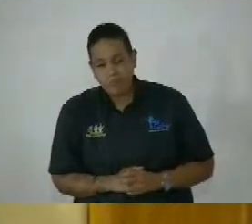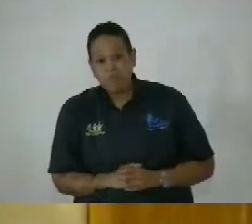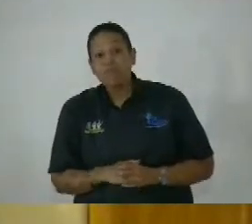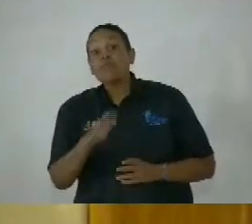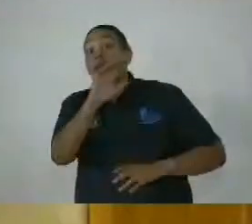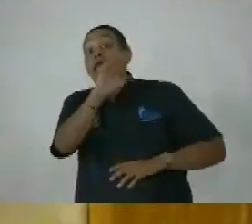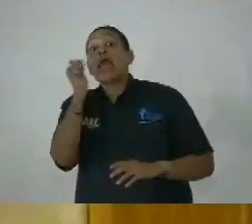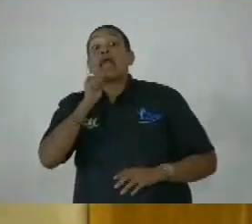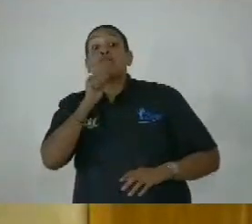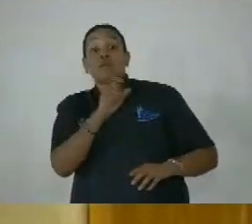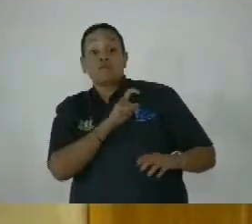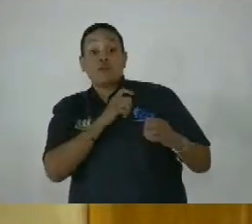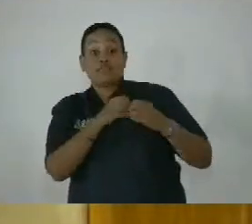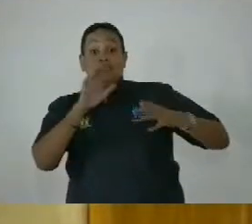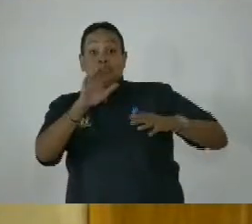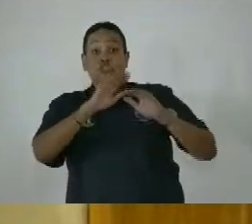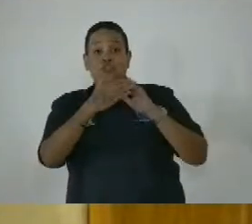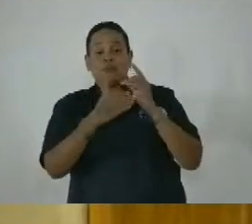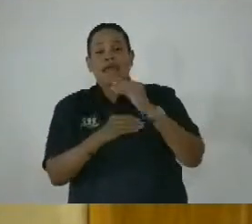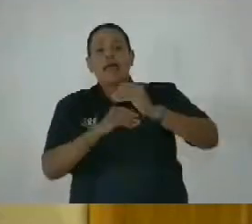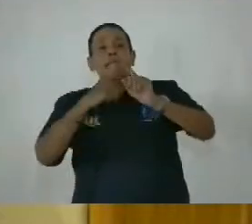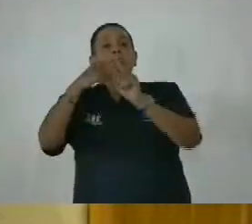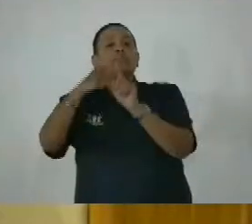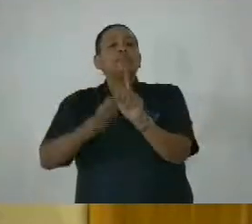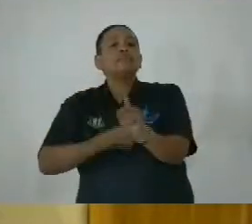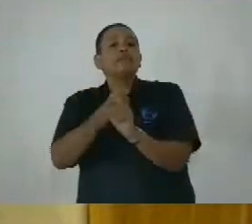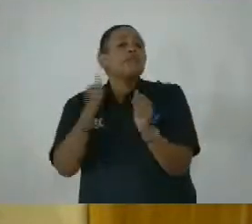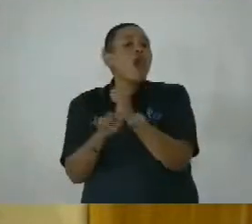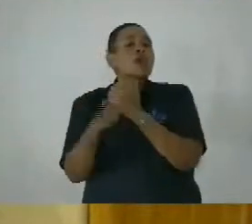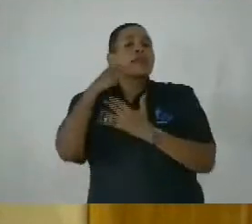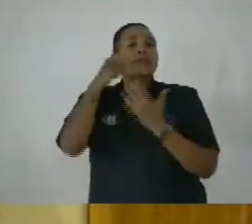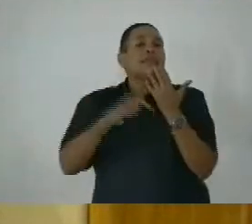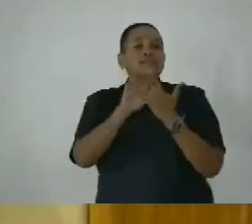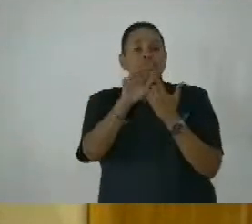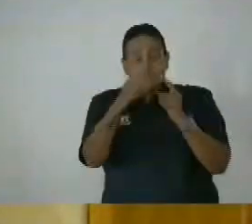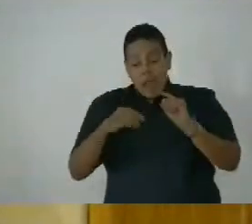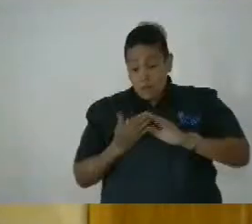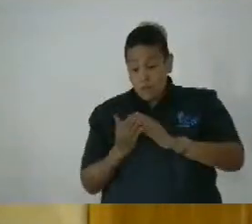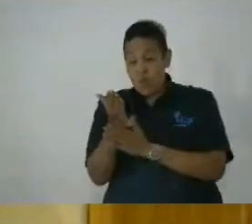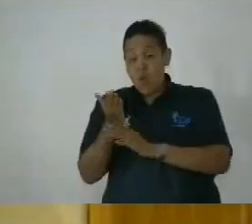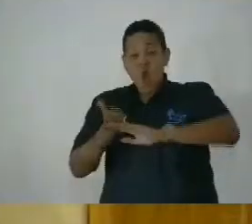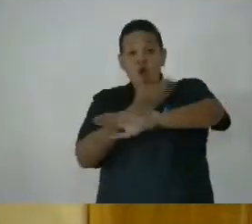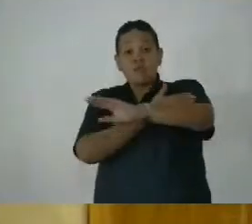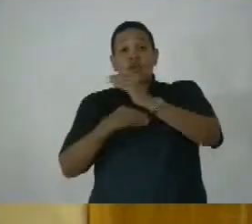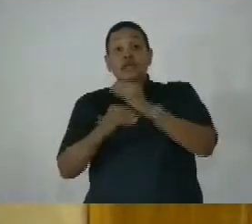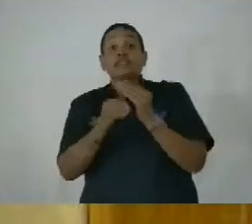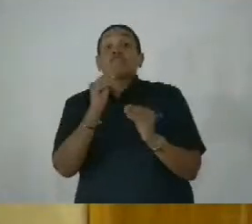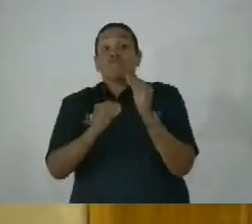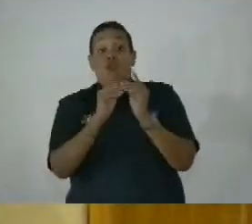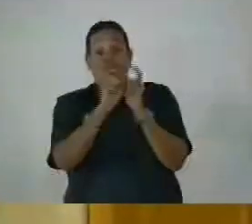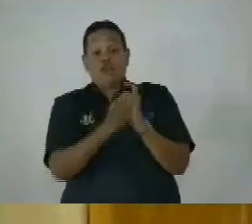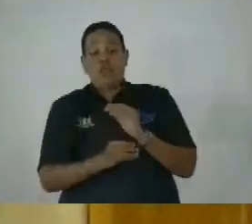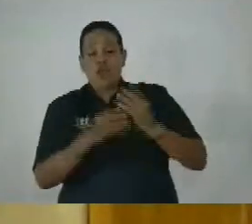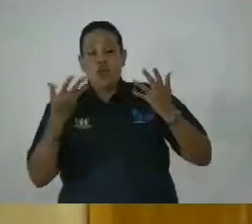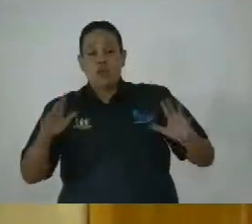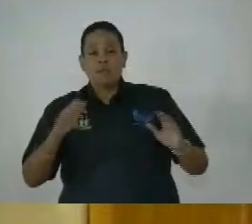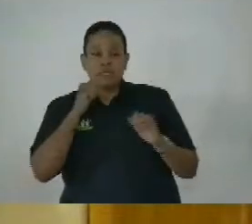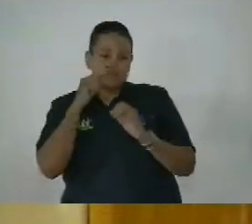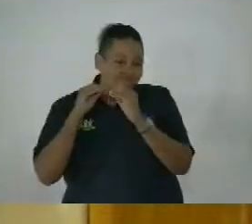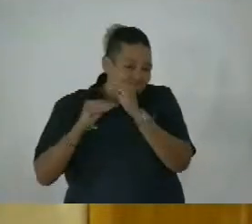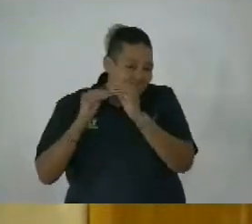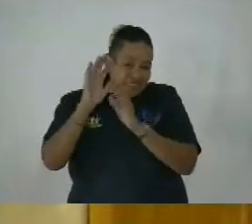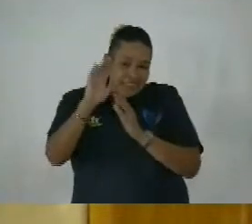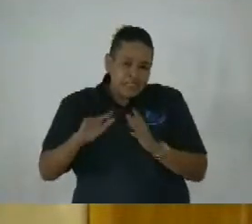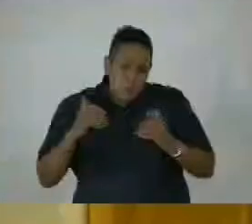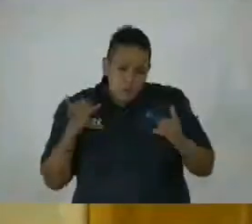Every police facility across the island has been positively impacted under the initiative, either through upgrades, refurbishment, or complete reconstruction. And we are